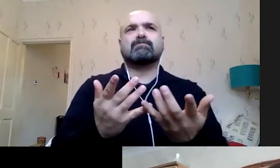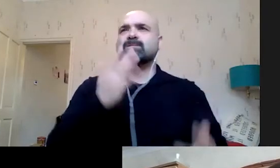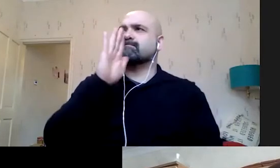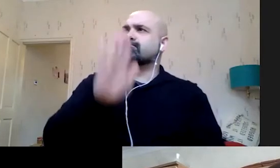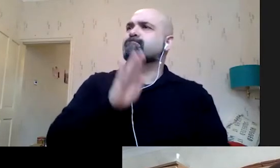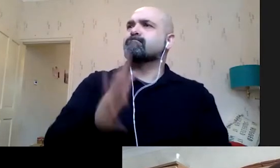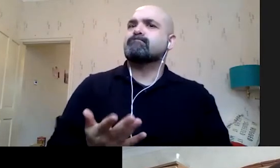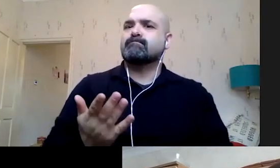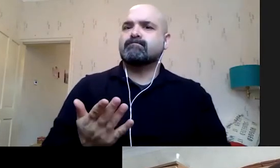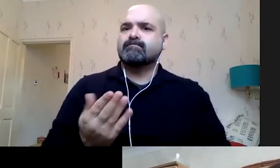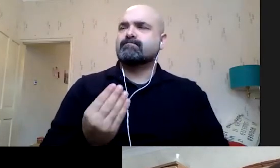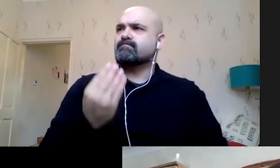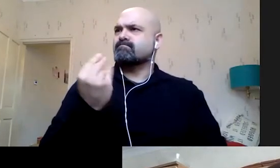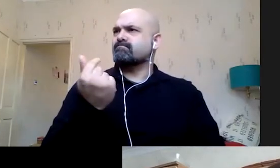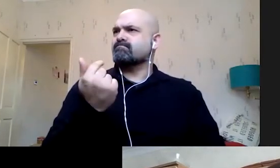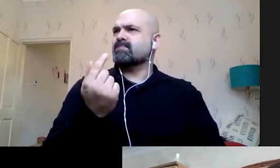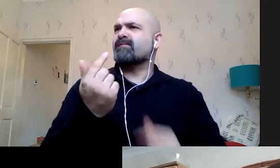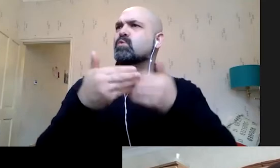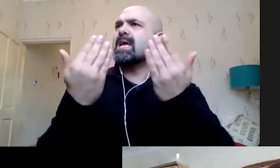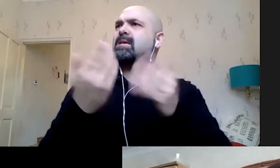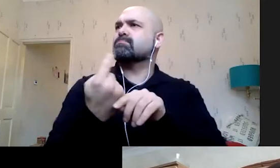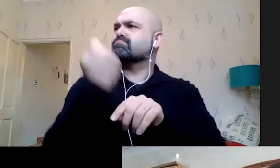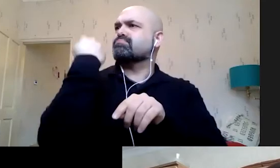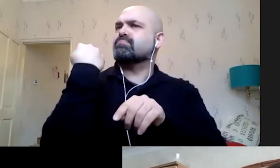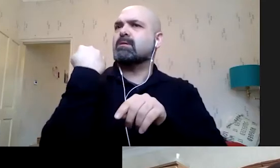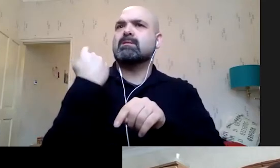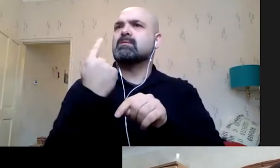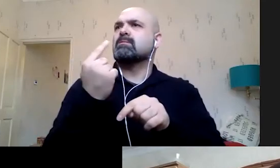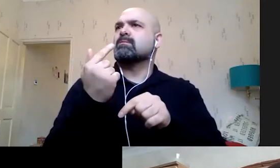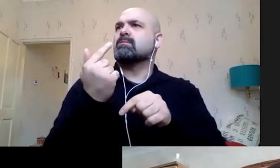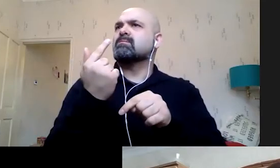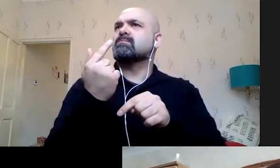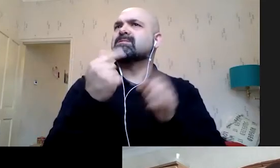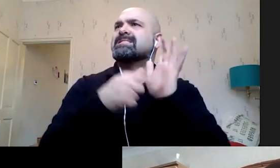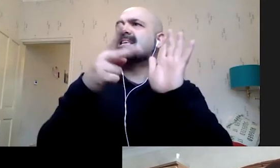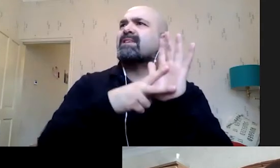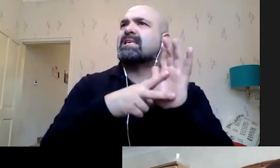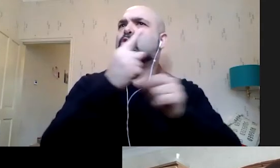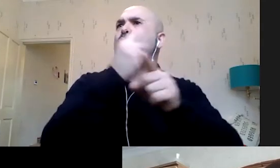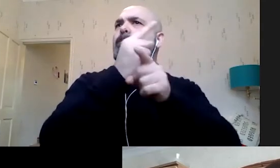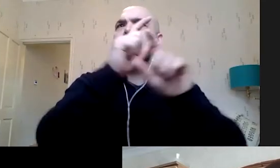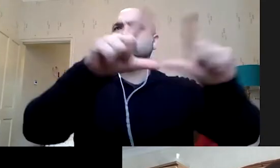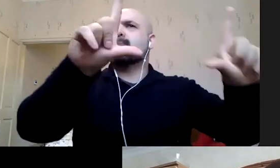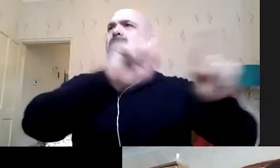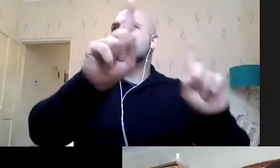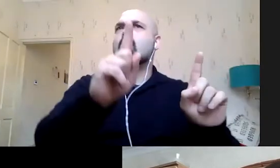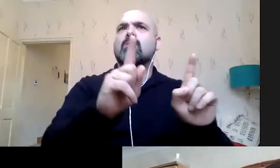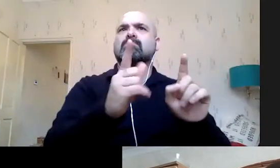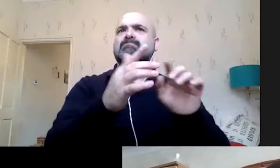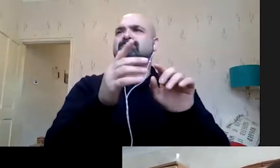forward a couple of days ago to see on the television when they were talking about people who'd lost loved ones because of COVID,